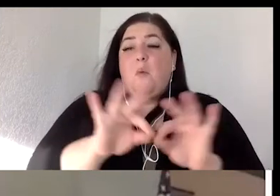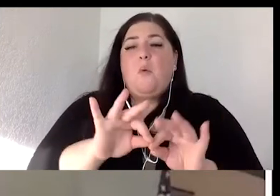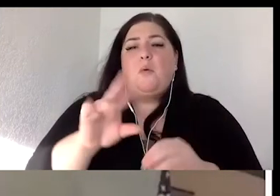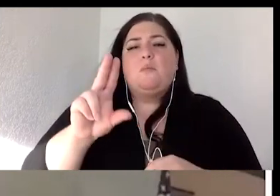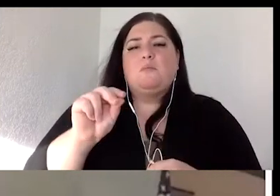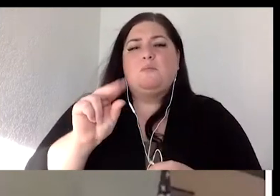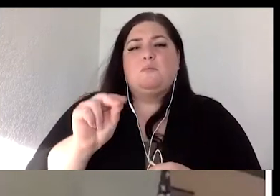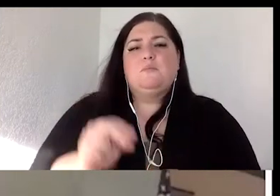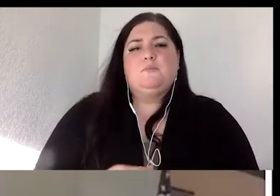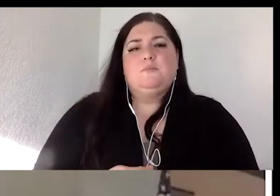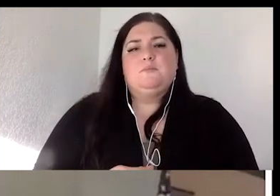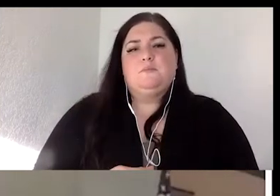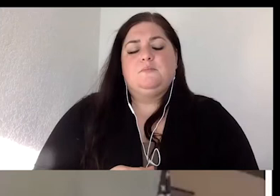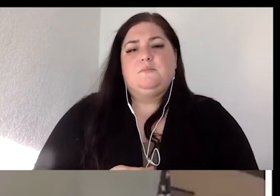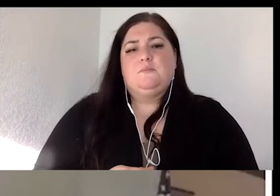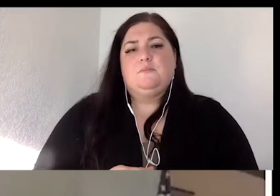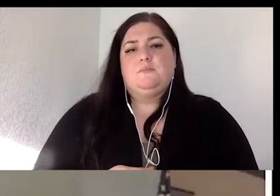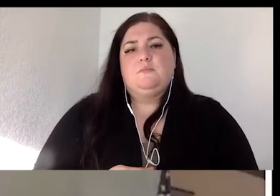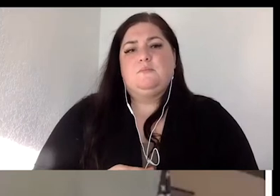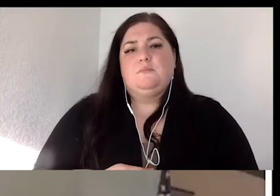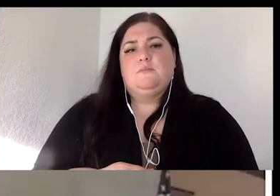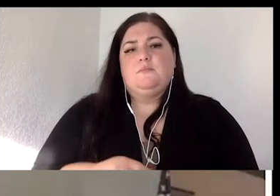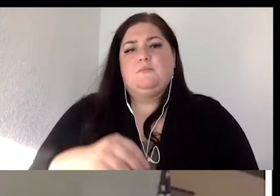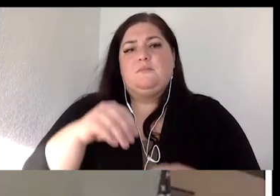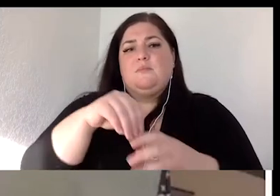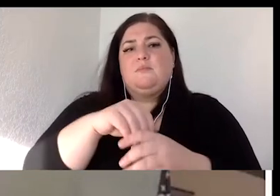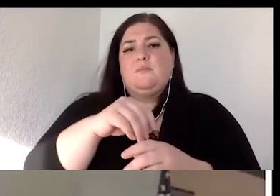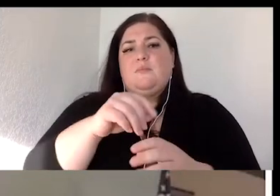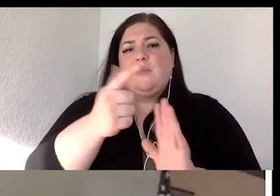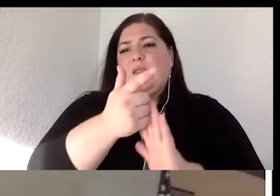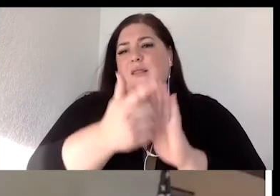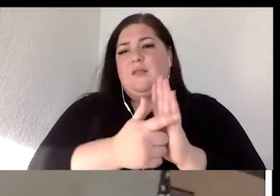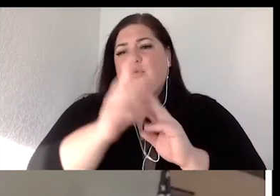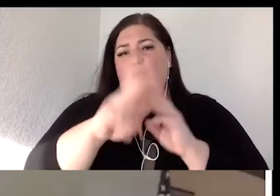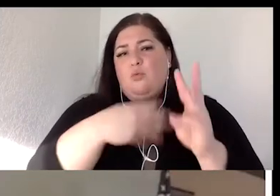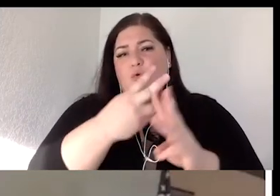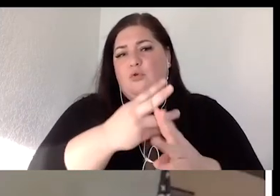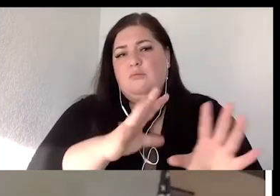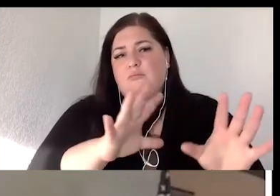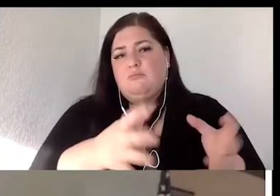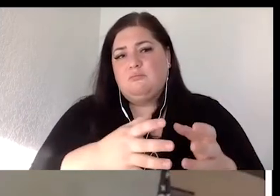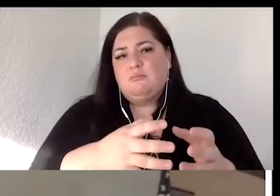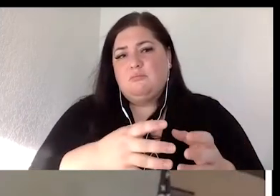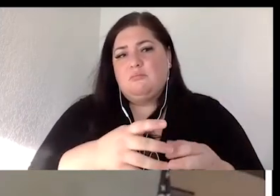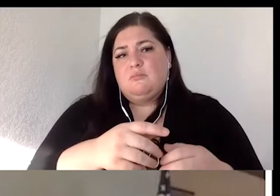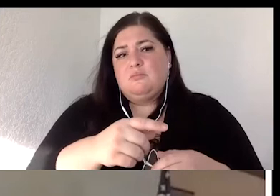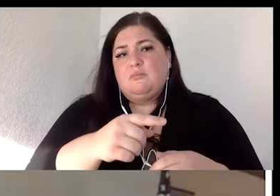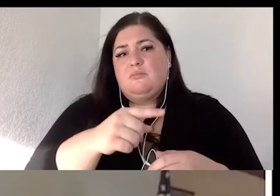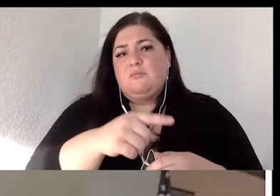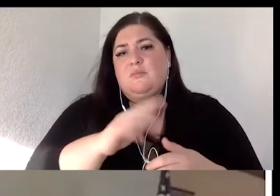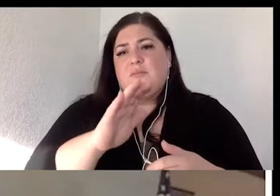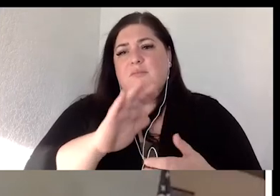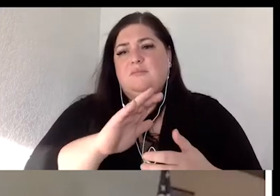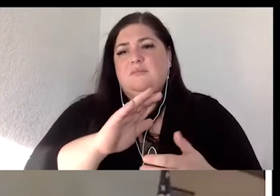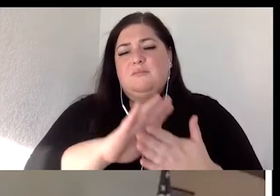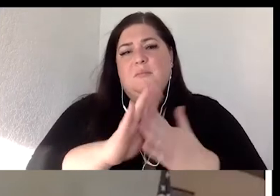in legislative chambers and committee hearing rooms to testify on ways to change the law